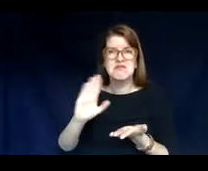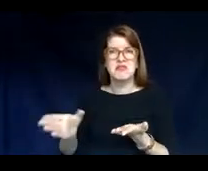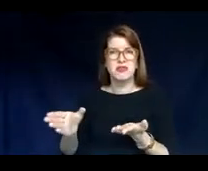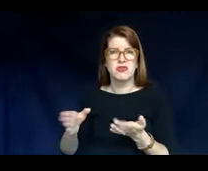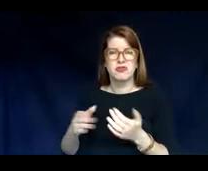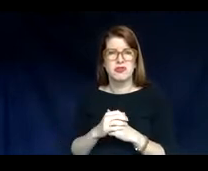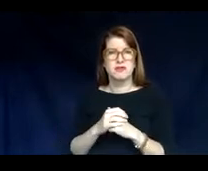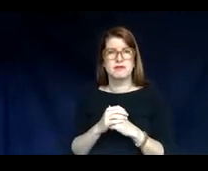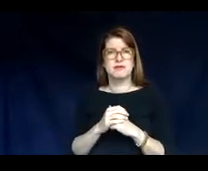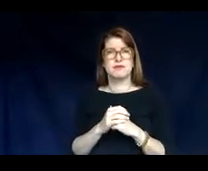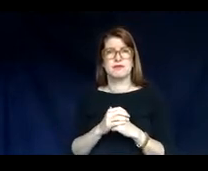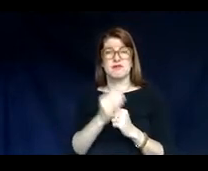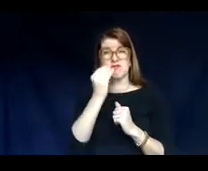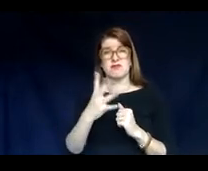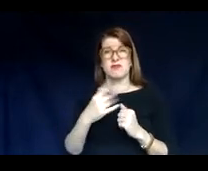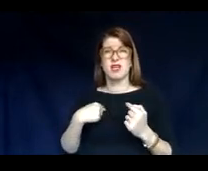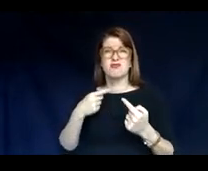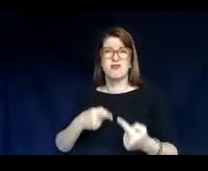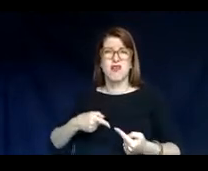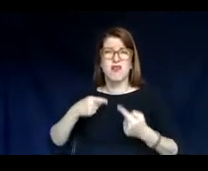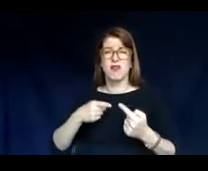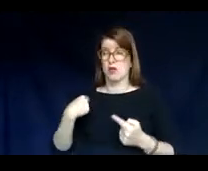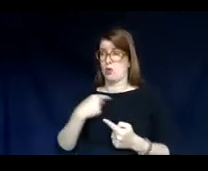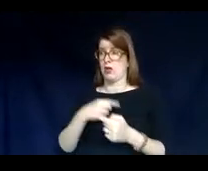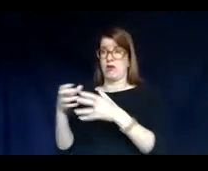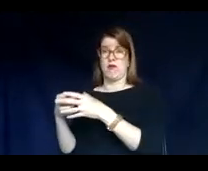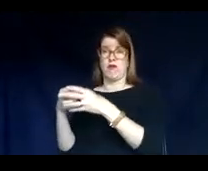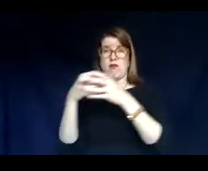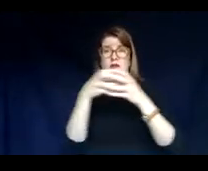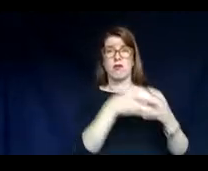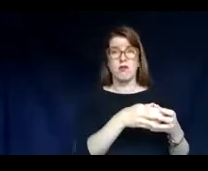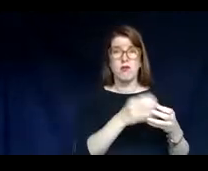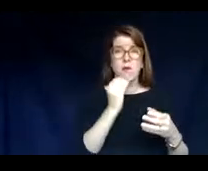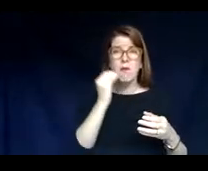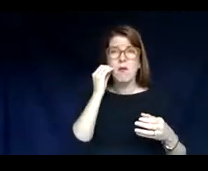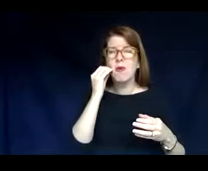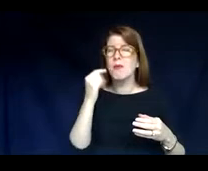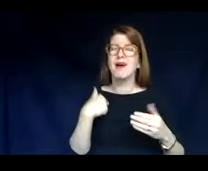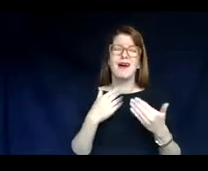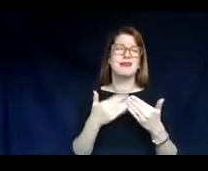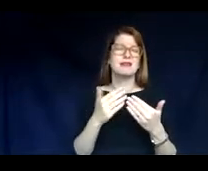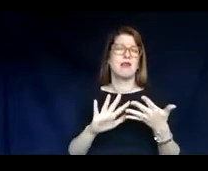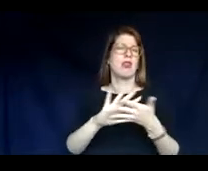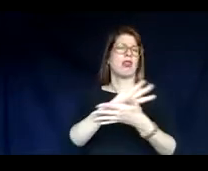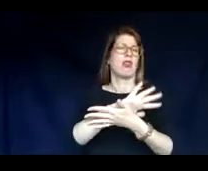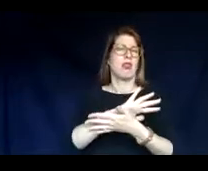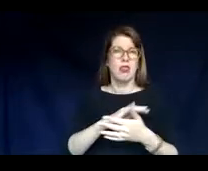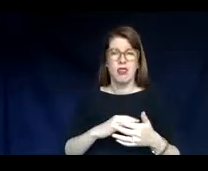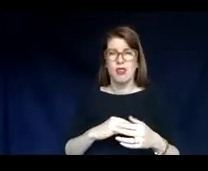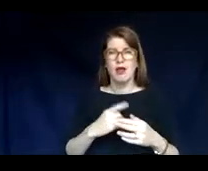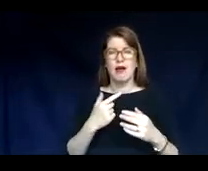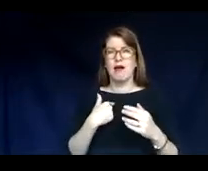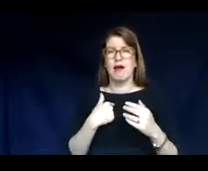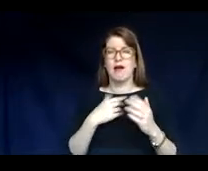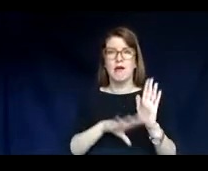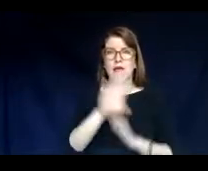And I tell you, I struggled coming home, but I knew how to hide it well as a kid. Behind good grades and